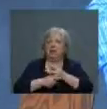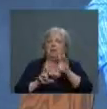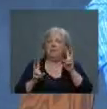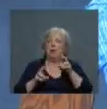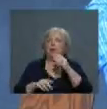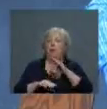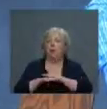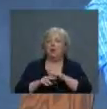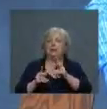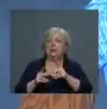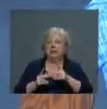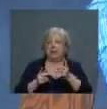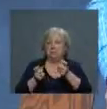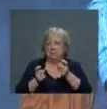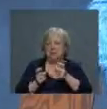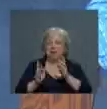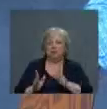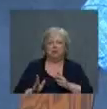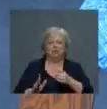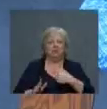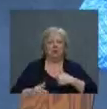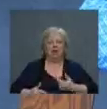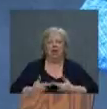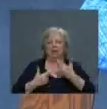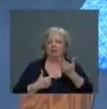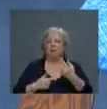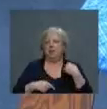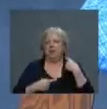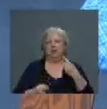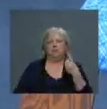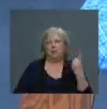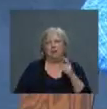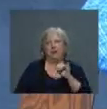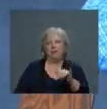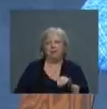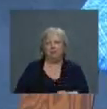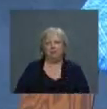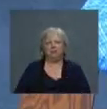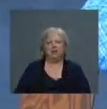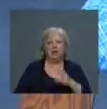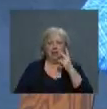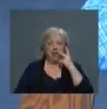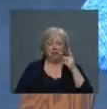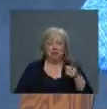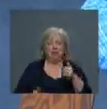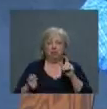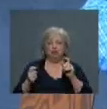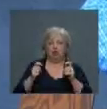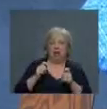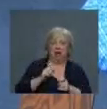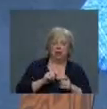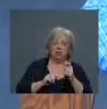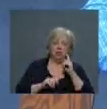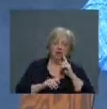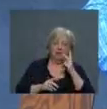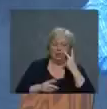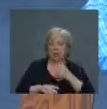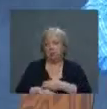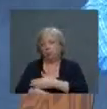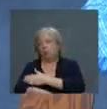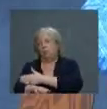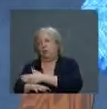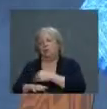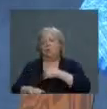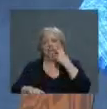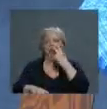would happen. I've lived there forever. I've seen it change. I've seen it change for the better. I've seen it